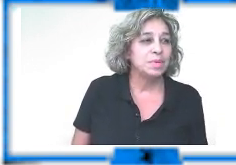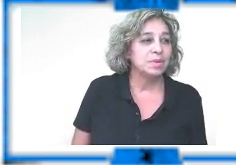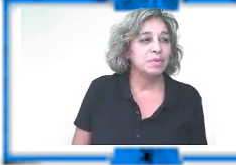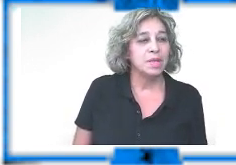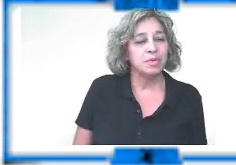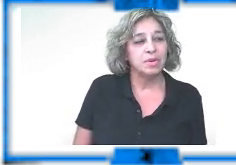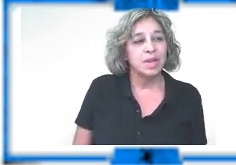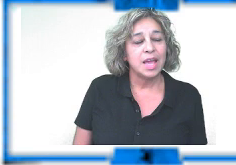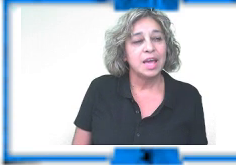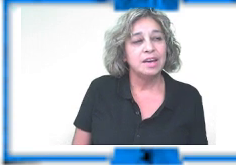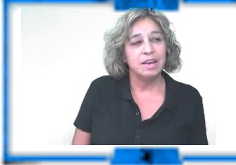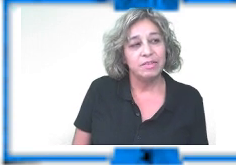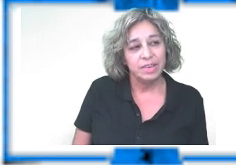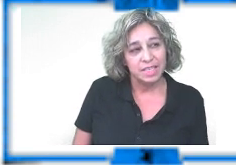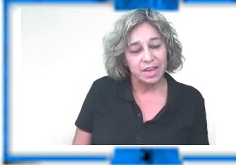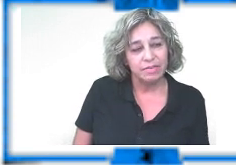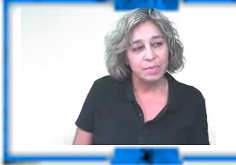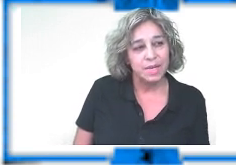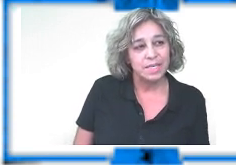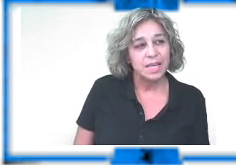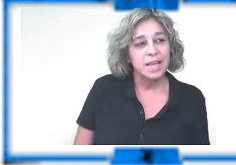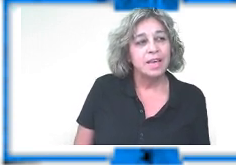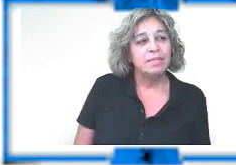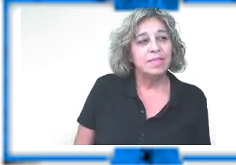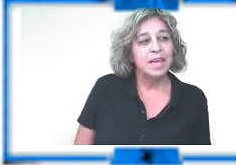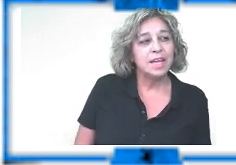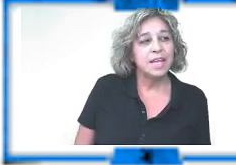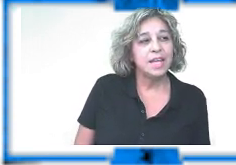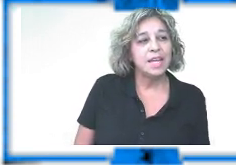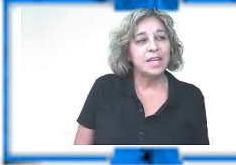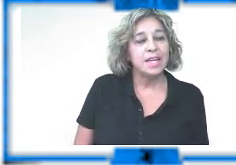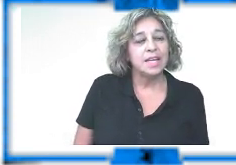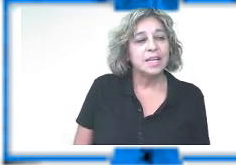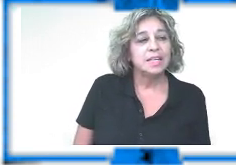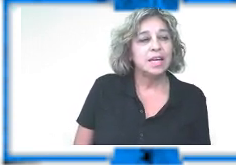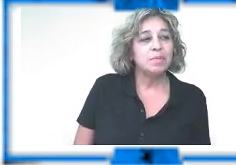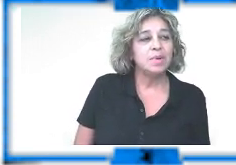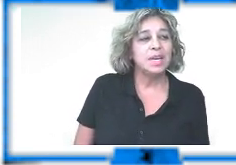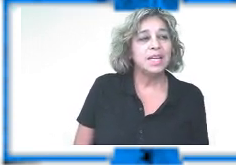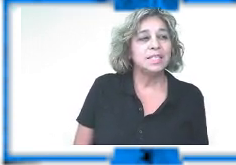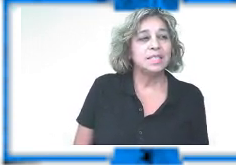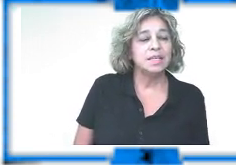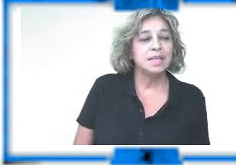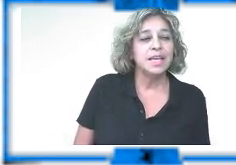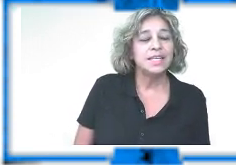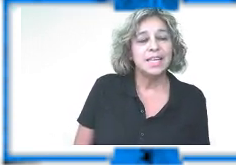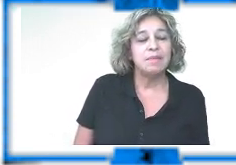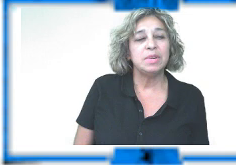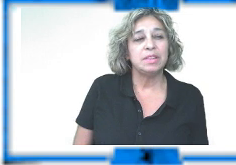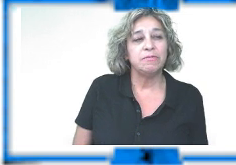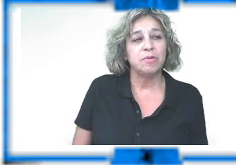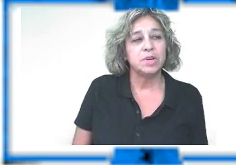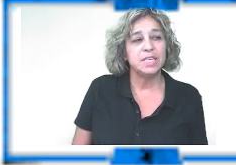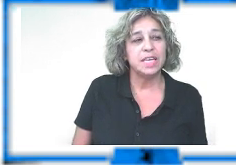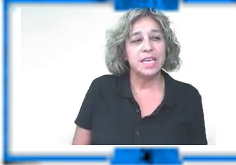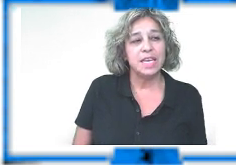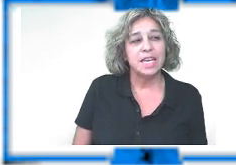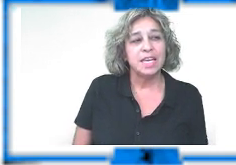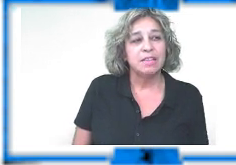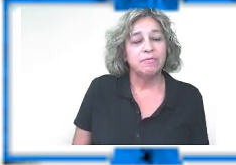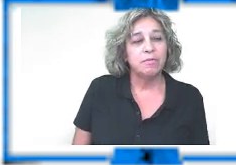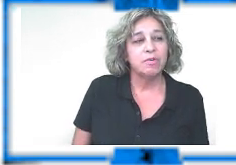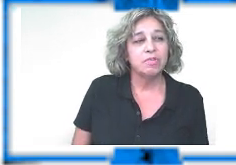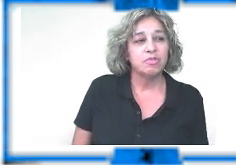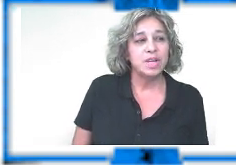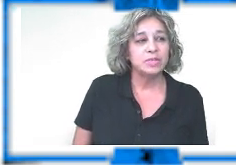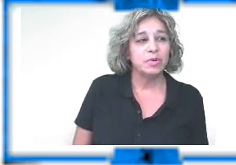Manuel López Obrador and of his government que él le denomina la 4T, la cuarta gran transformación en alusión a las